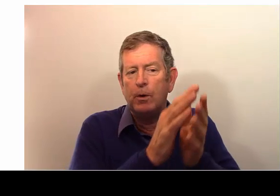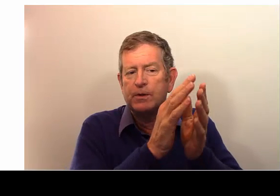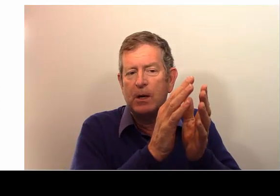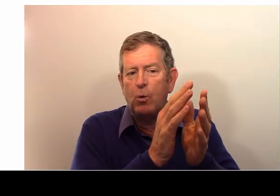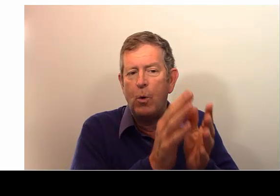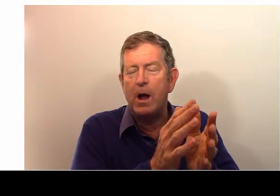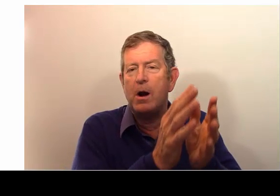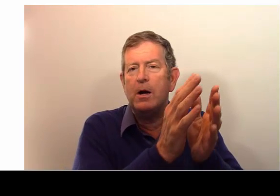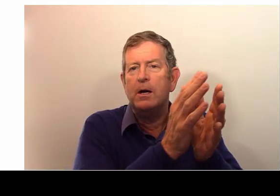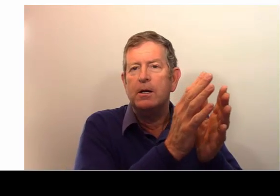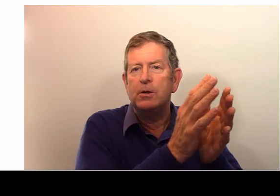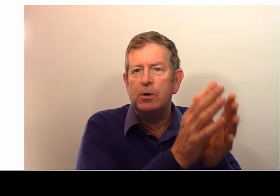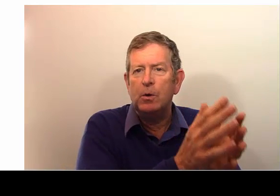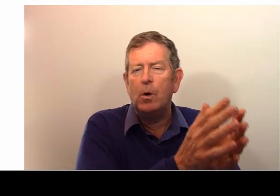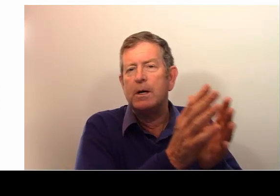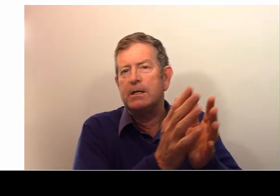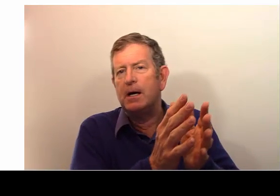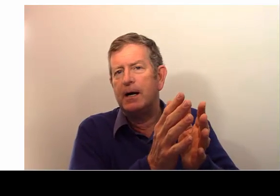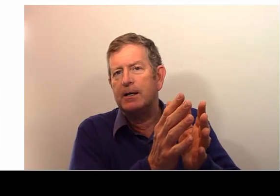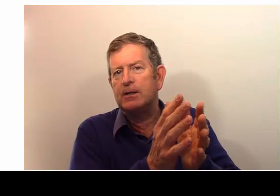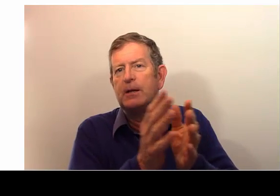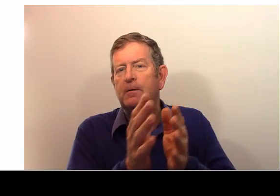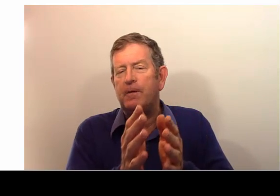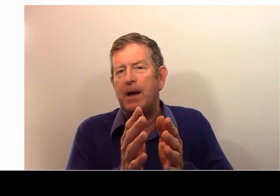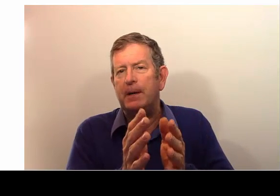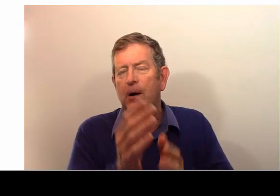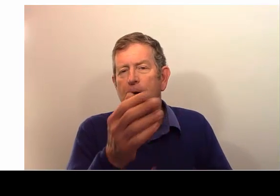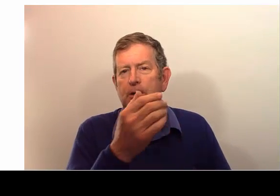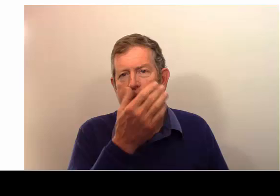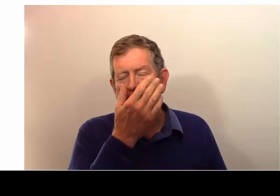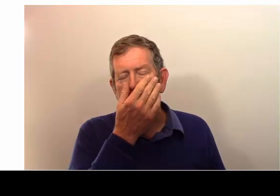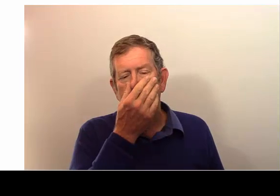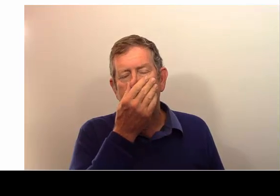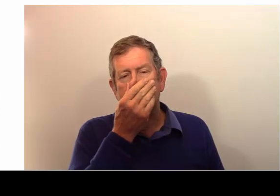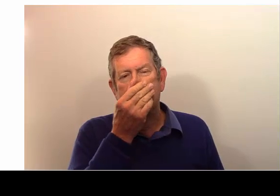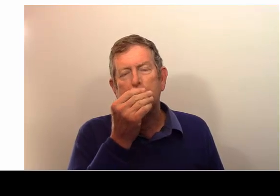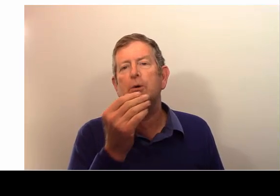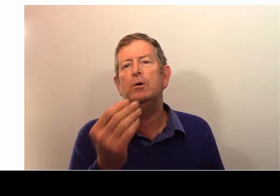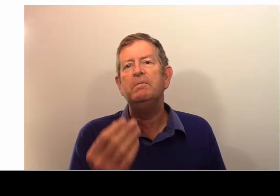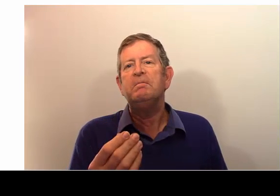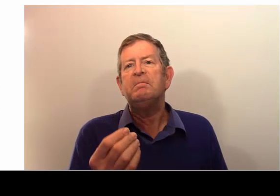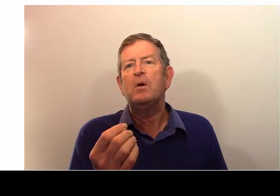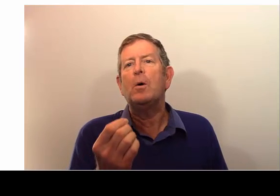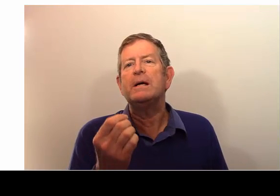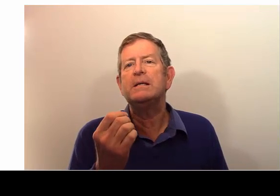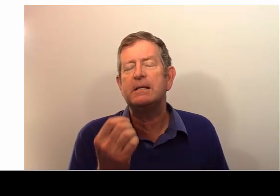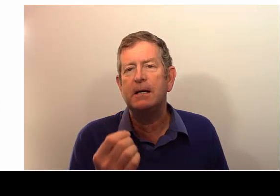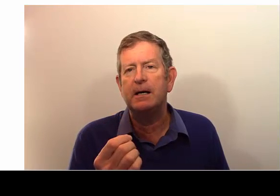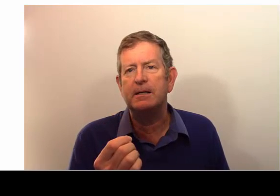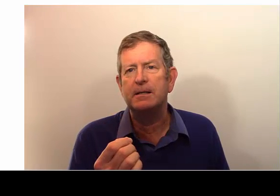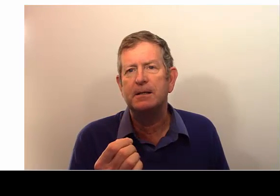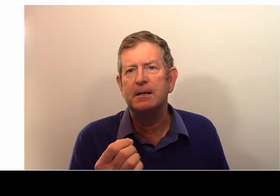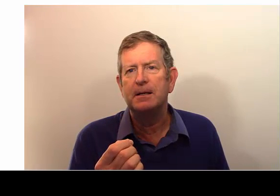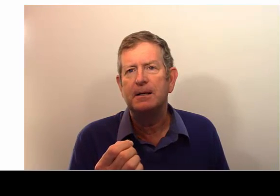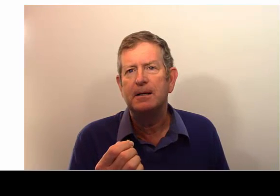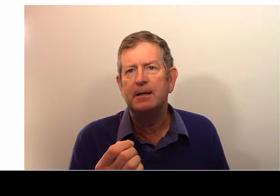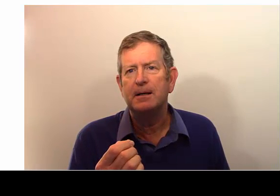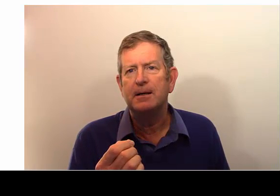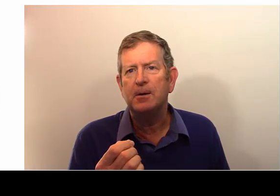so we'll say, where do or does the family? Now, which is it? Is it do or is it